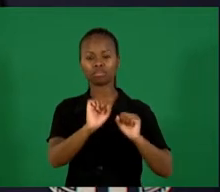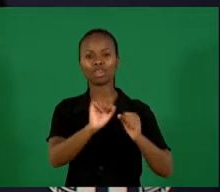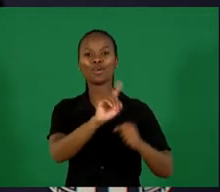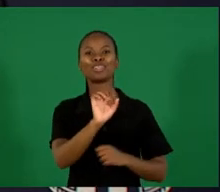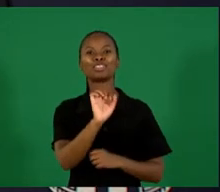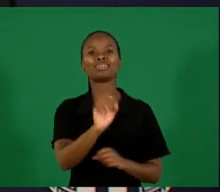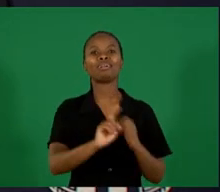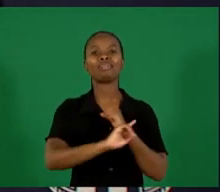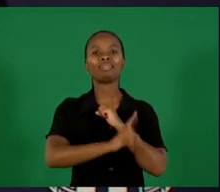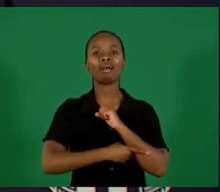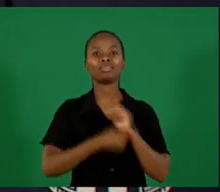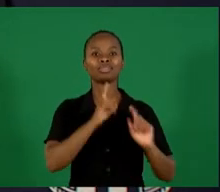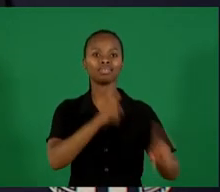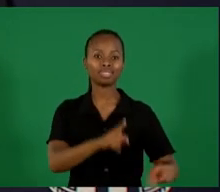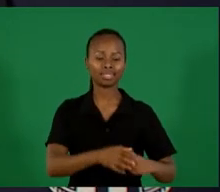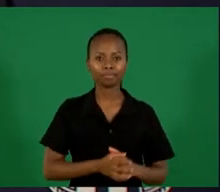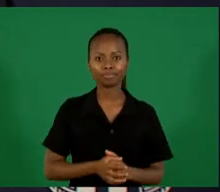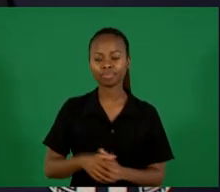Prinesha,